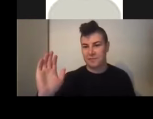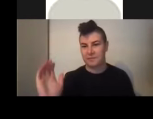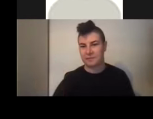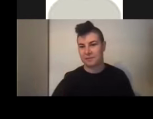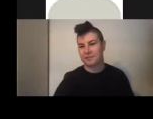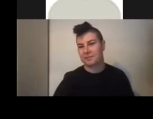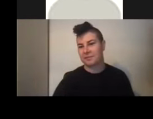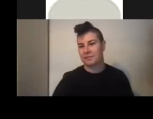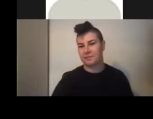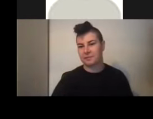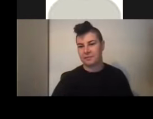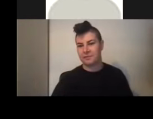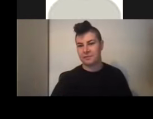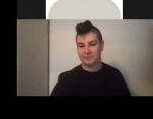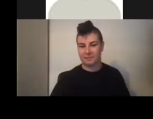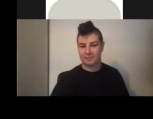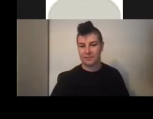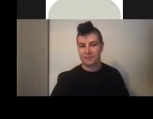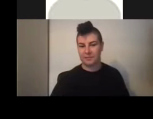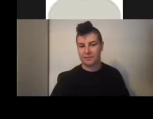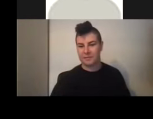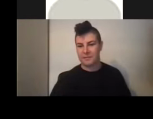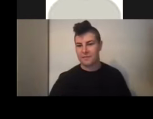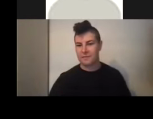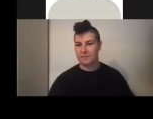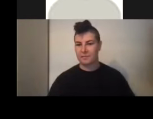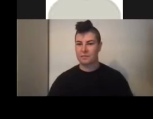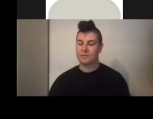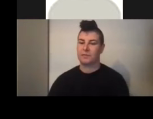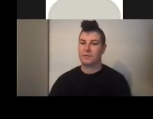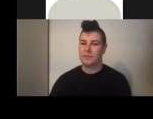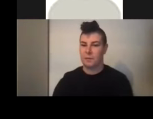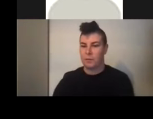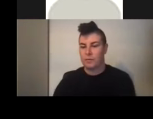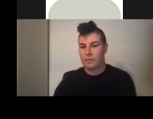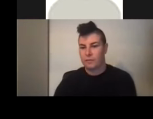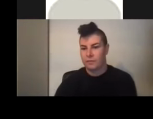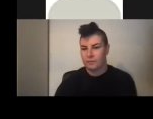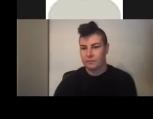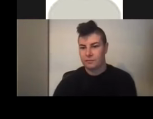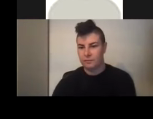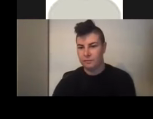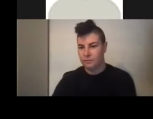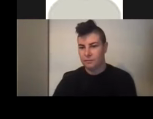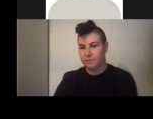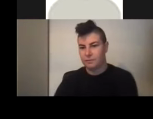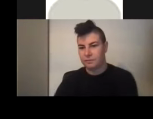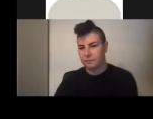those environments. And this is, you know, this is true for all of us in every interaction. So if you walk into the deaf